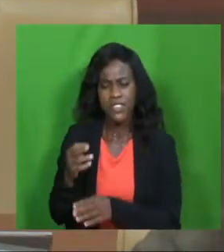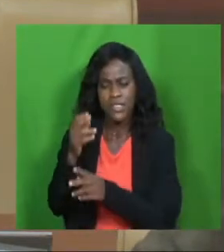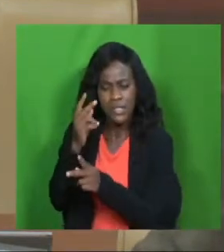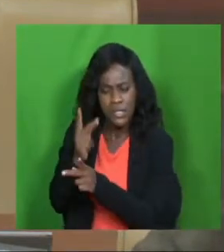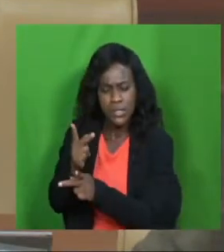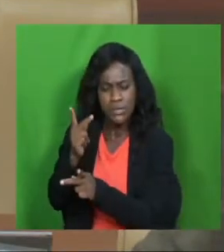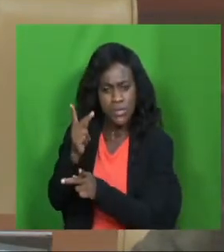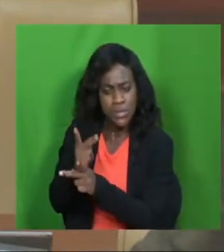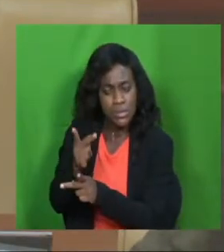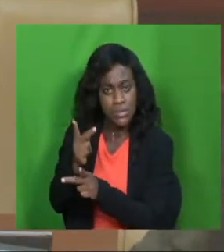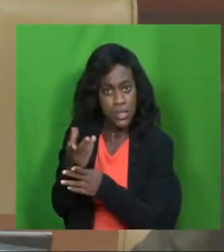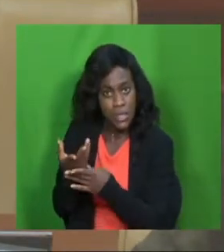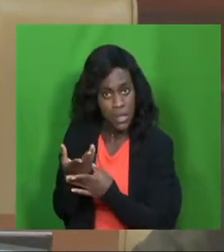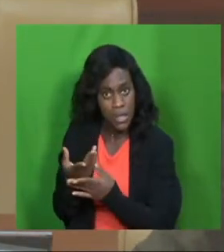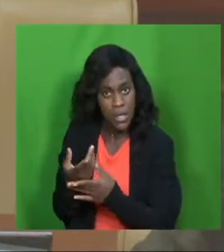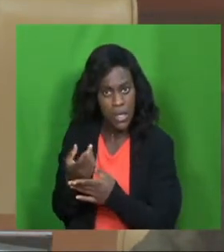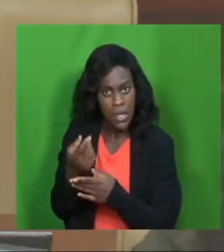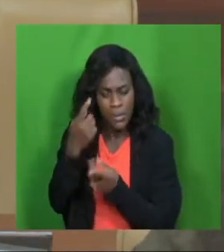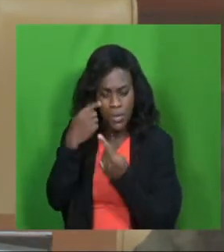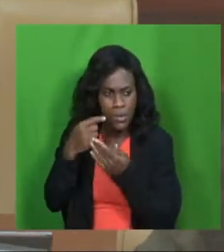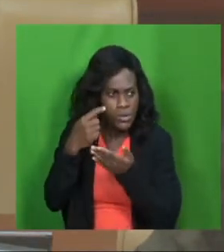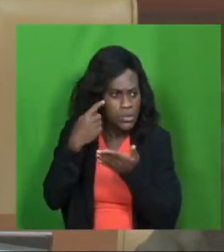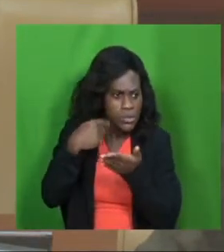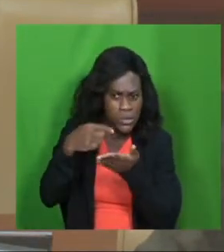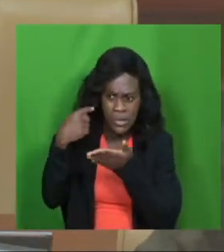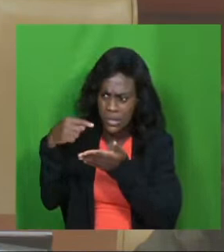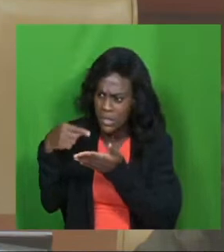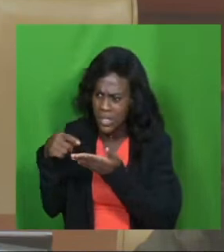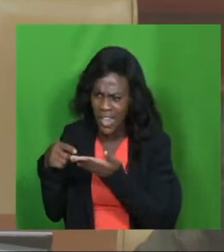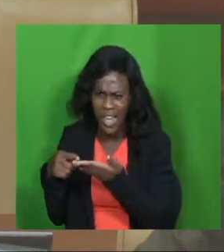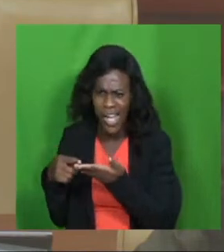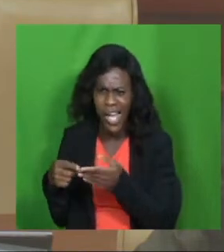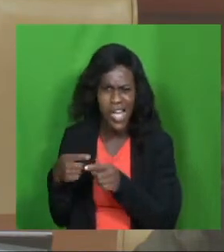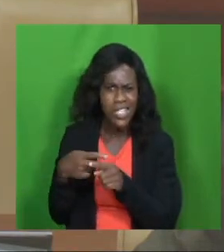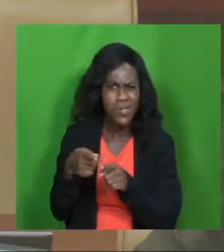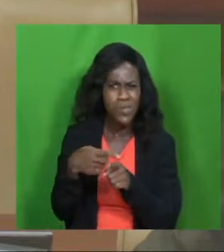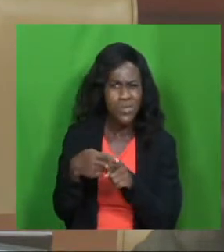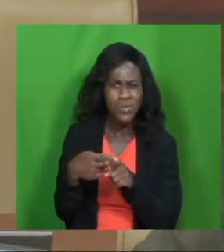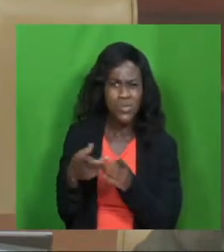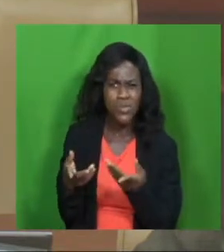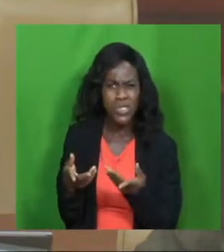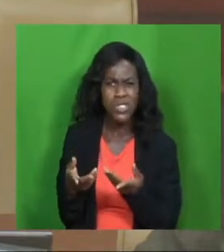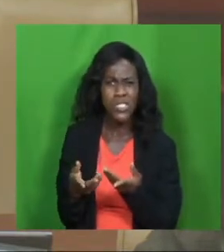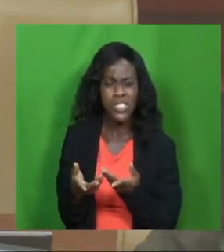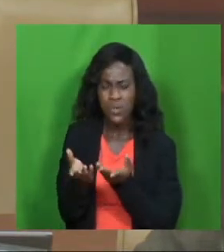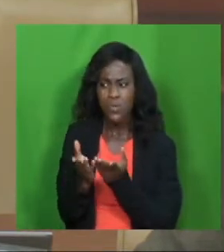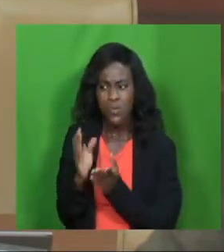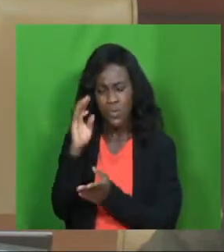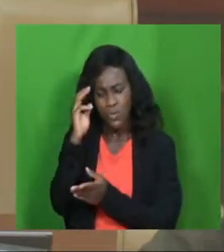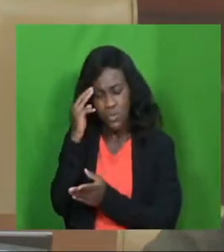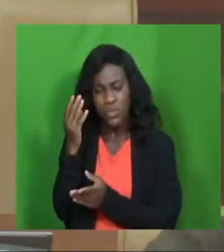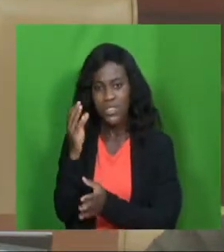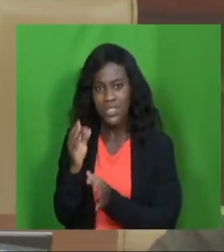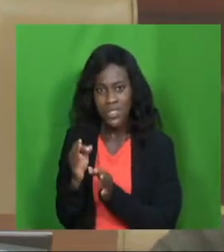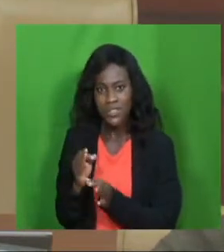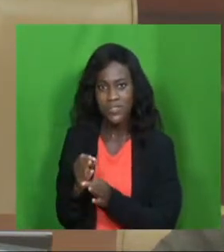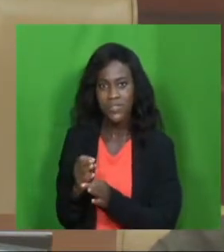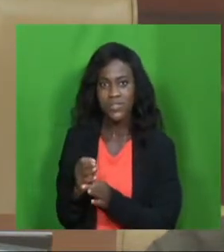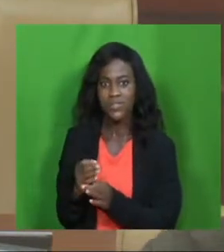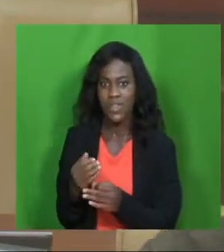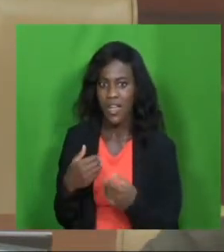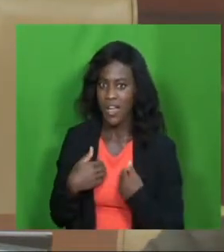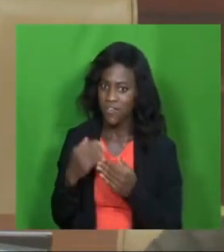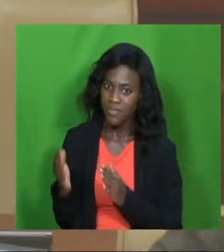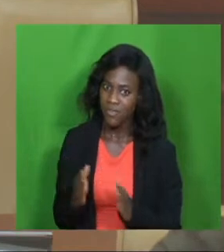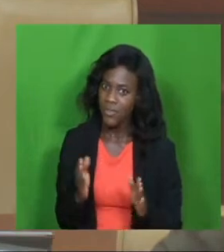around and seeing some of them, they have already started deteriorating. What have you put in place to ensure that they are able to maintain them? Thank you.